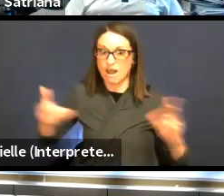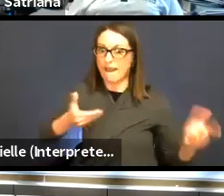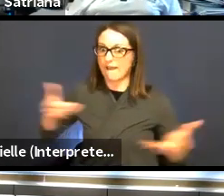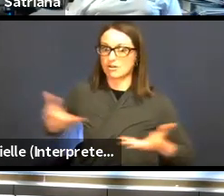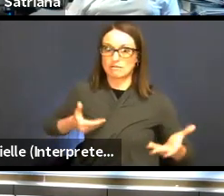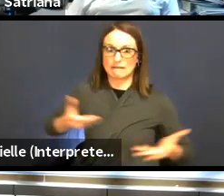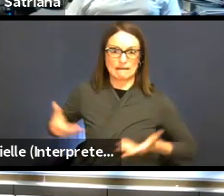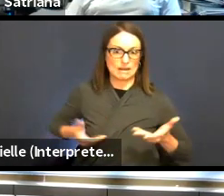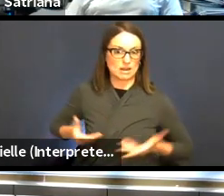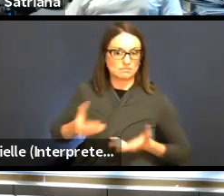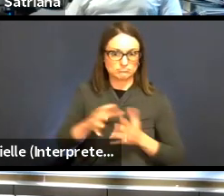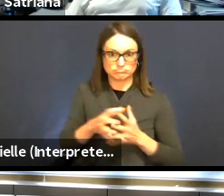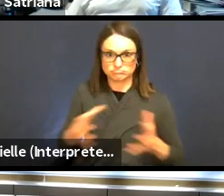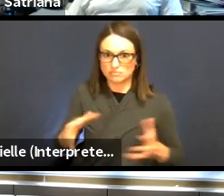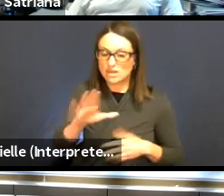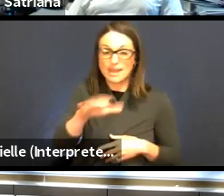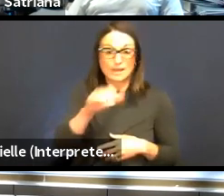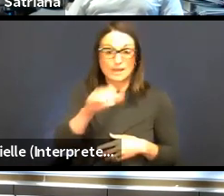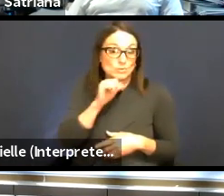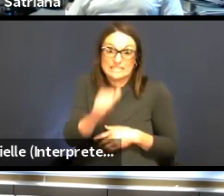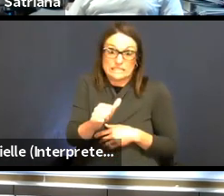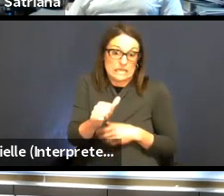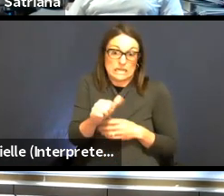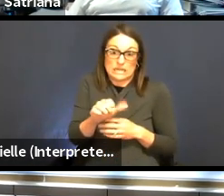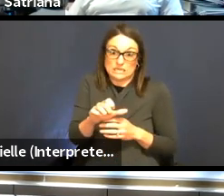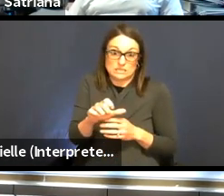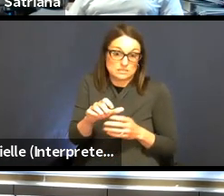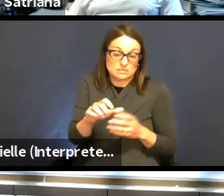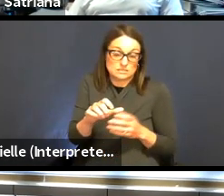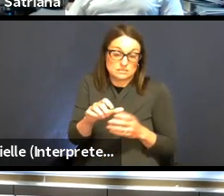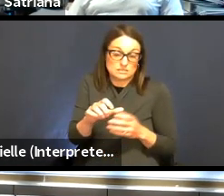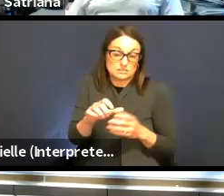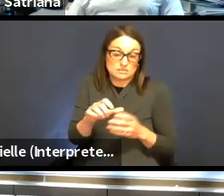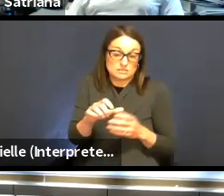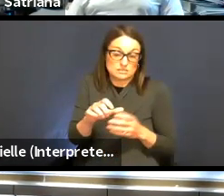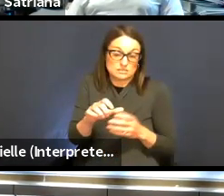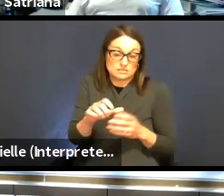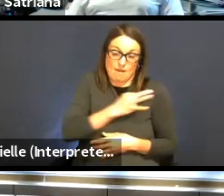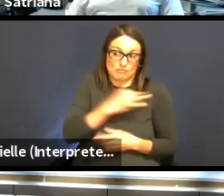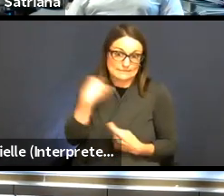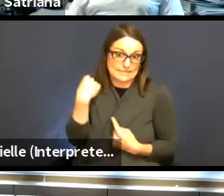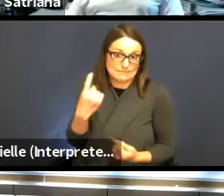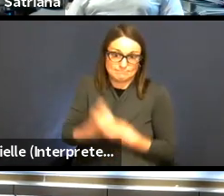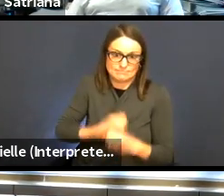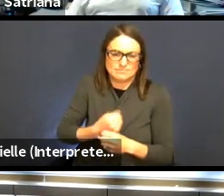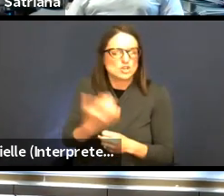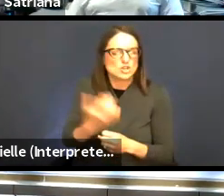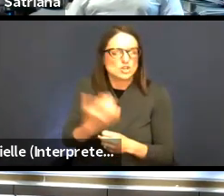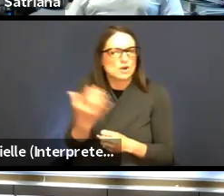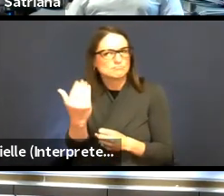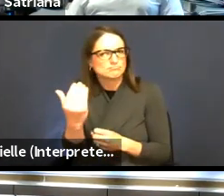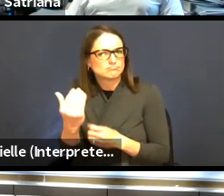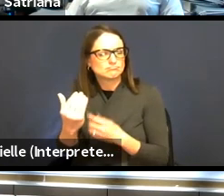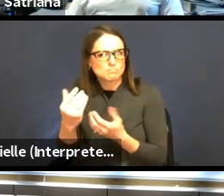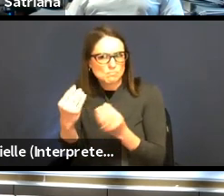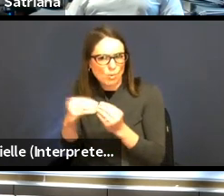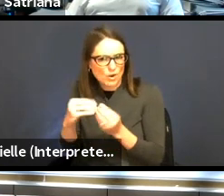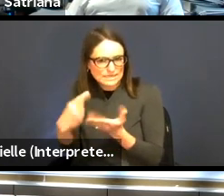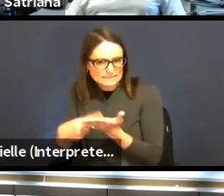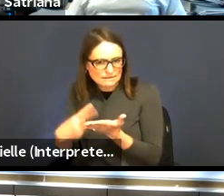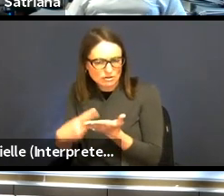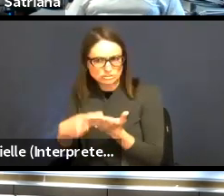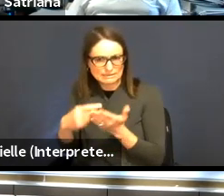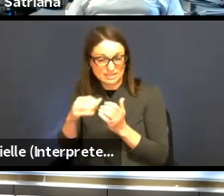this last year for faculty at least. So I'd like to hear a little bit more discussion on that and how firm that $2.5